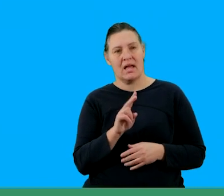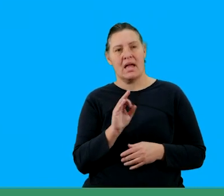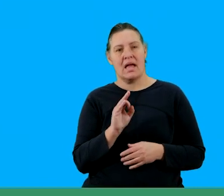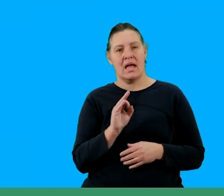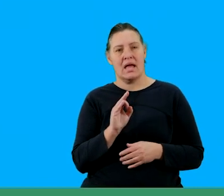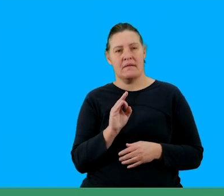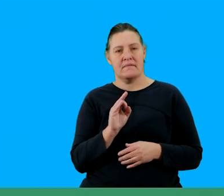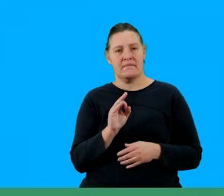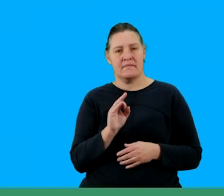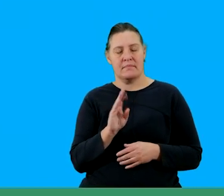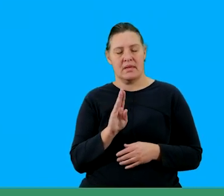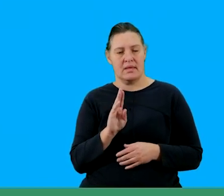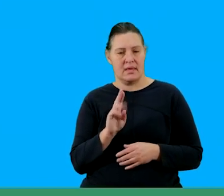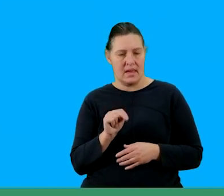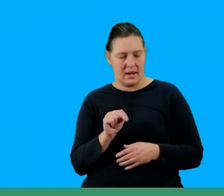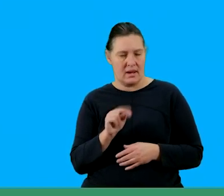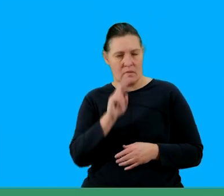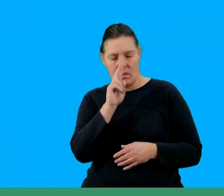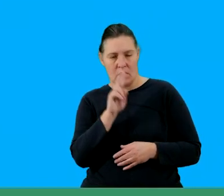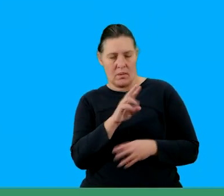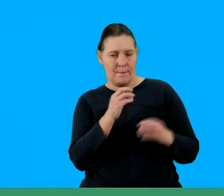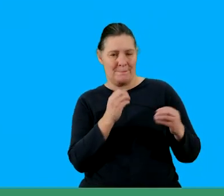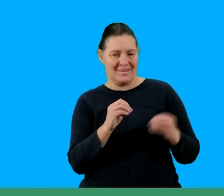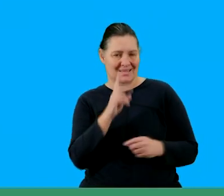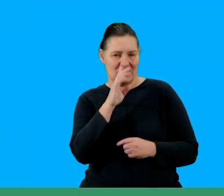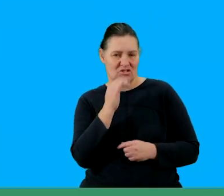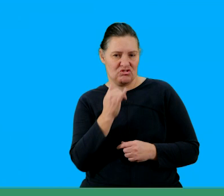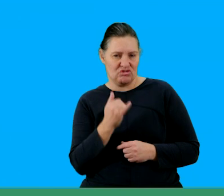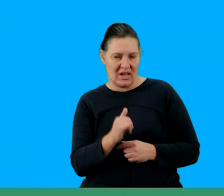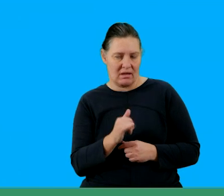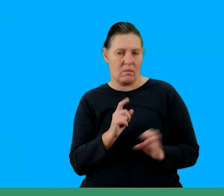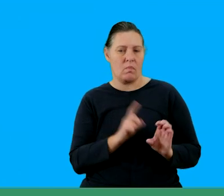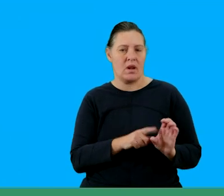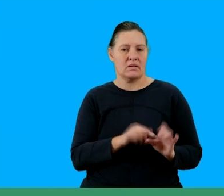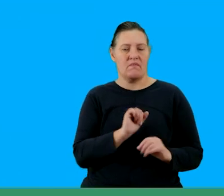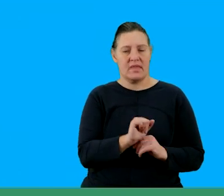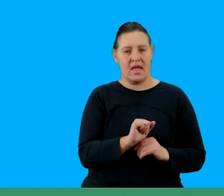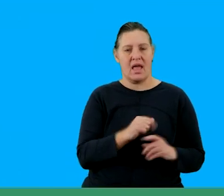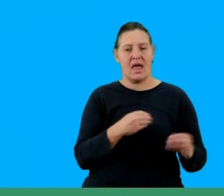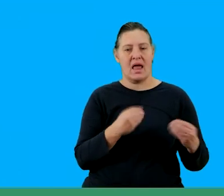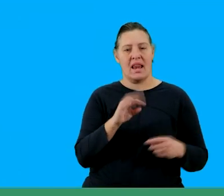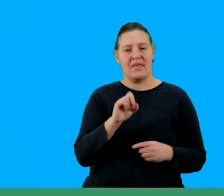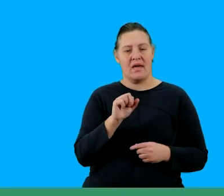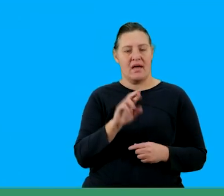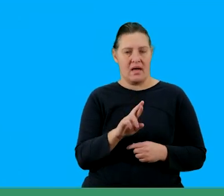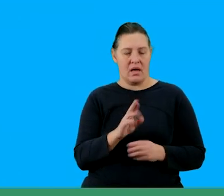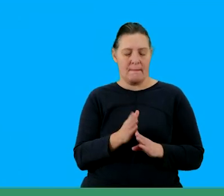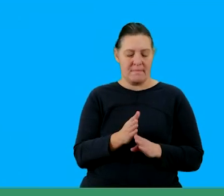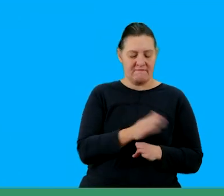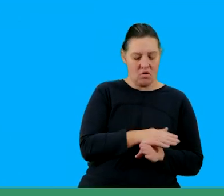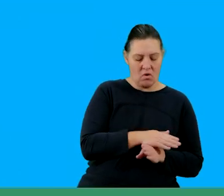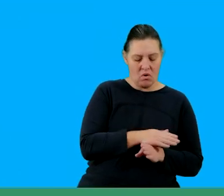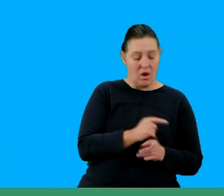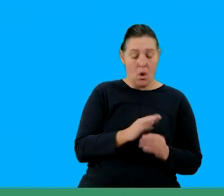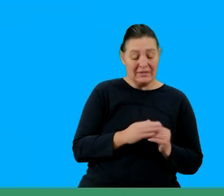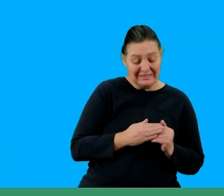Bag Manufacturer, you need to check to say, this business checks the quality of their leather during and